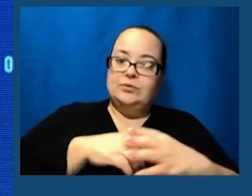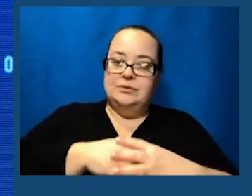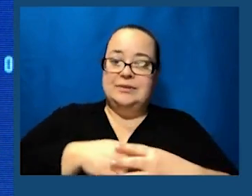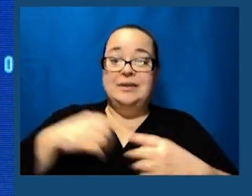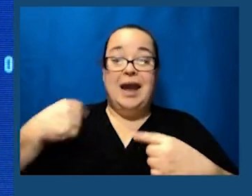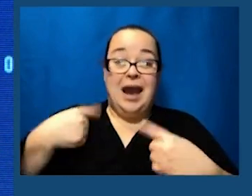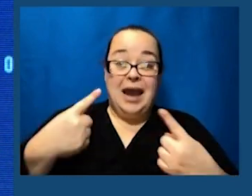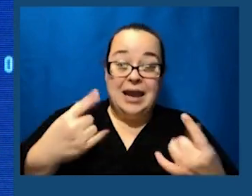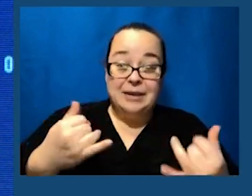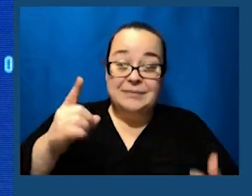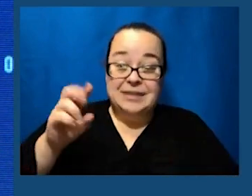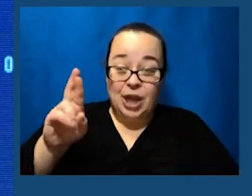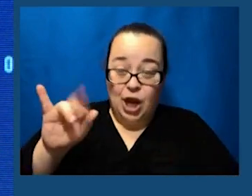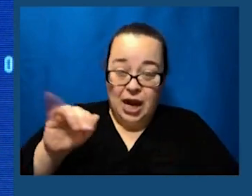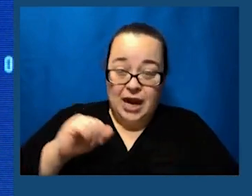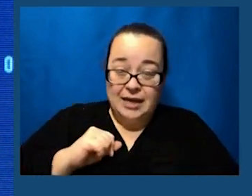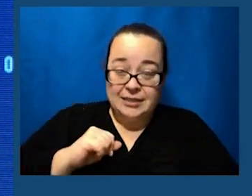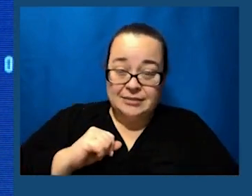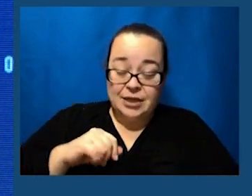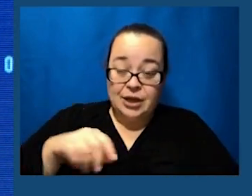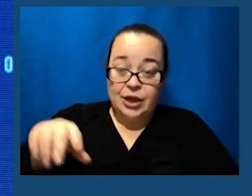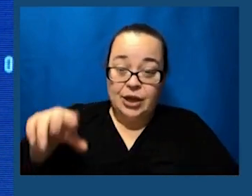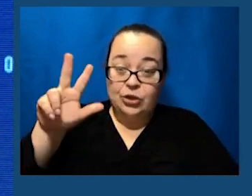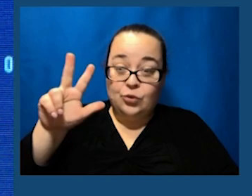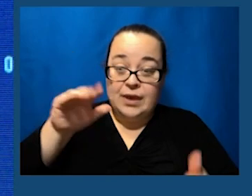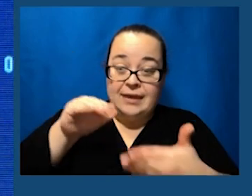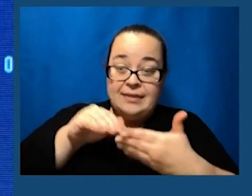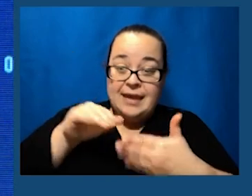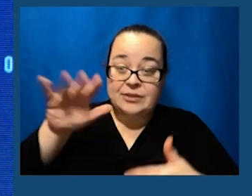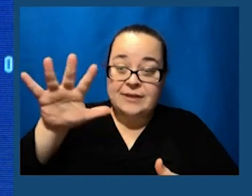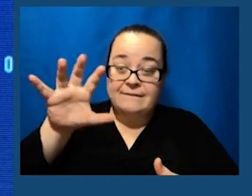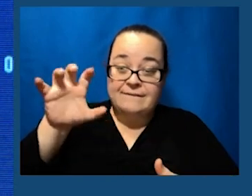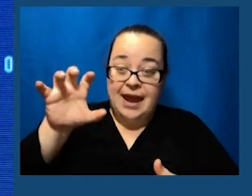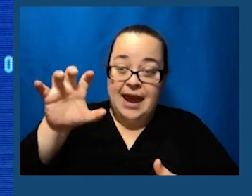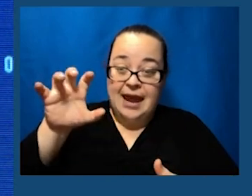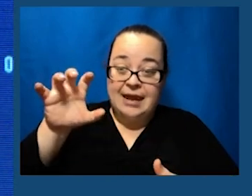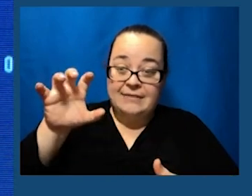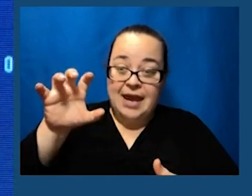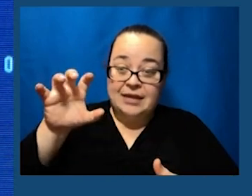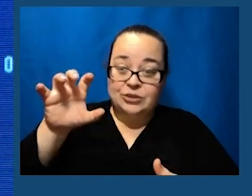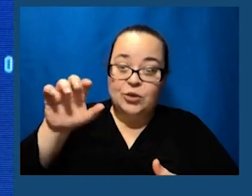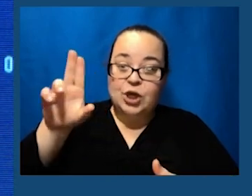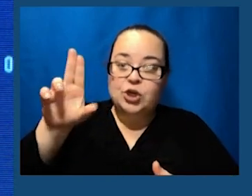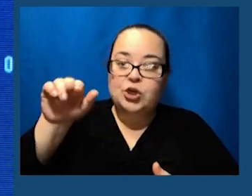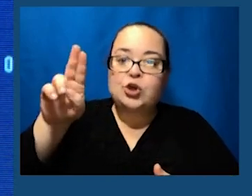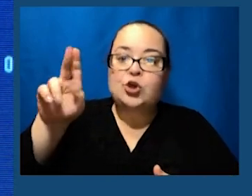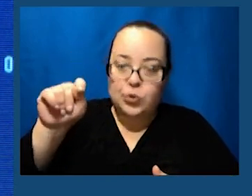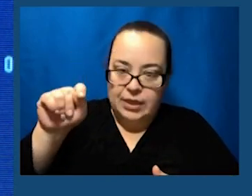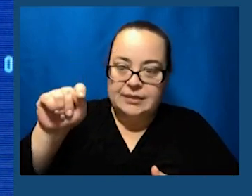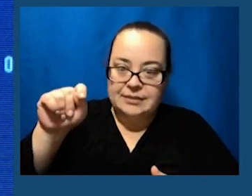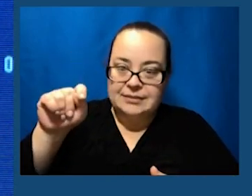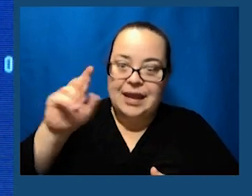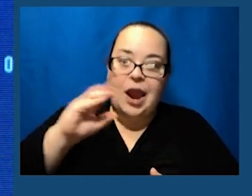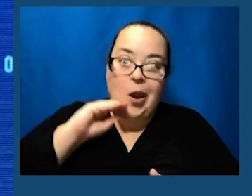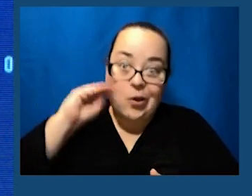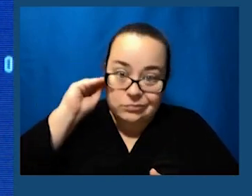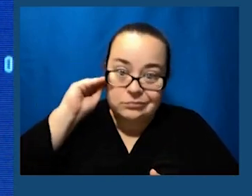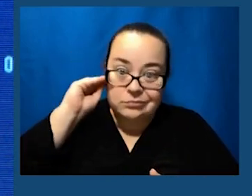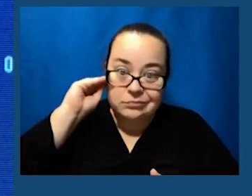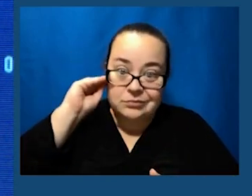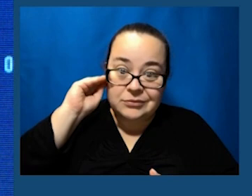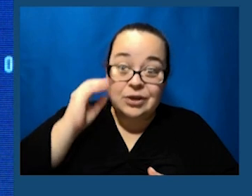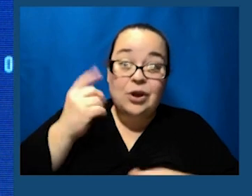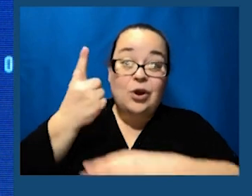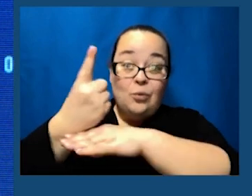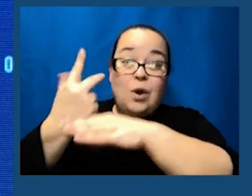in 3,500 units of housing across the state, a third of which are affordable. So that's how